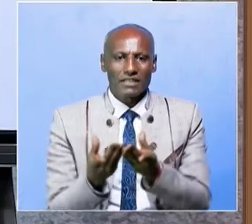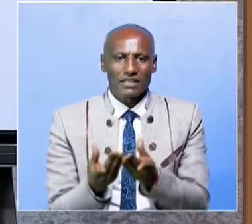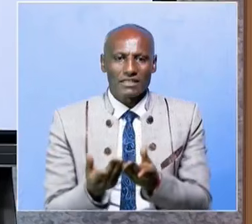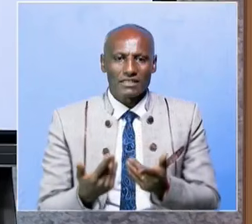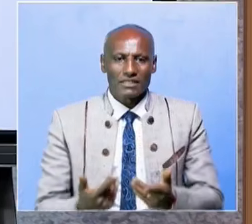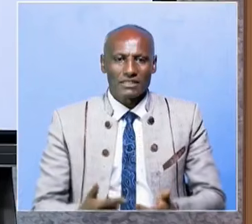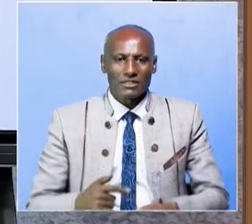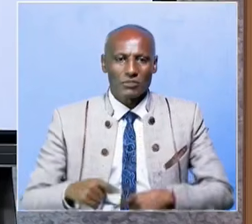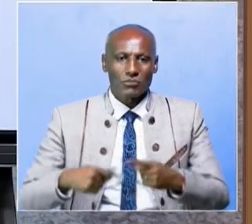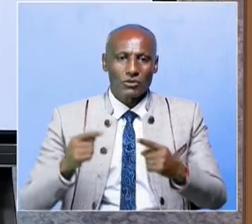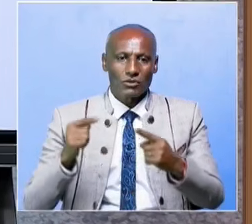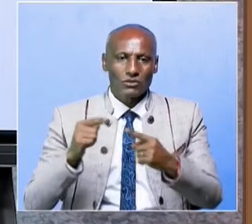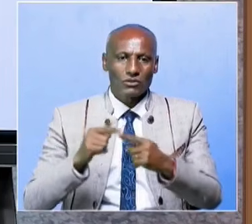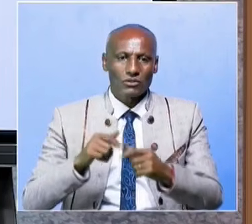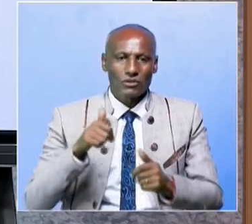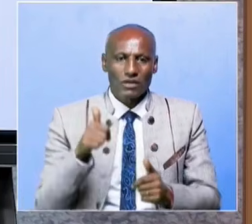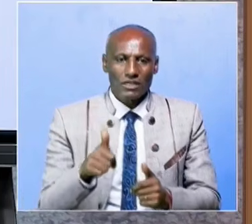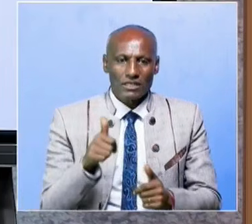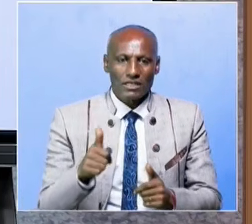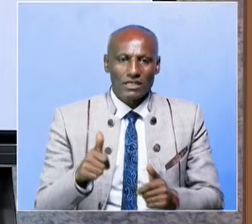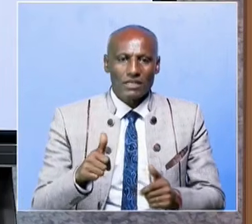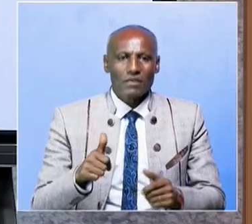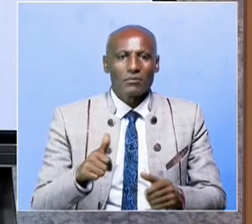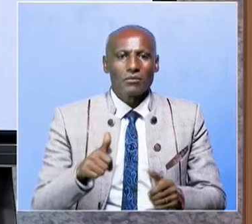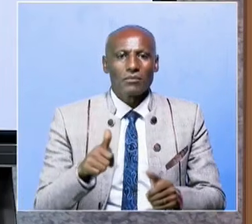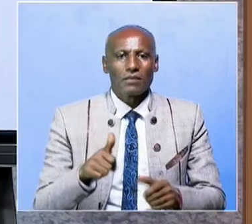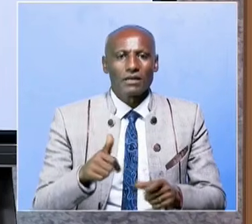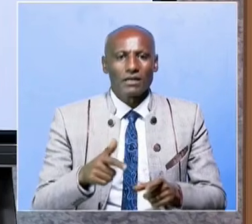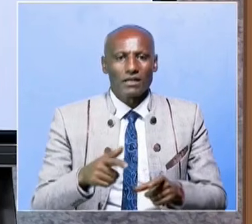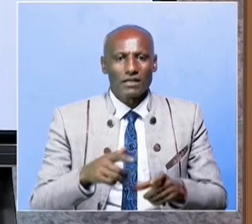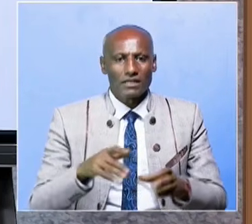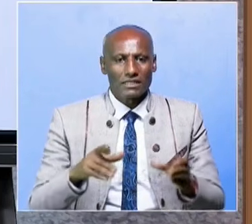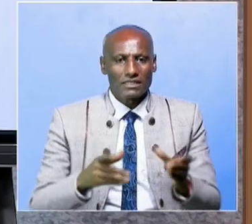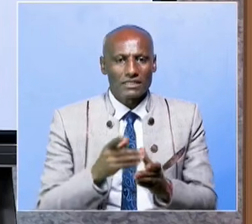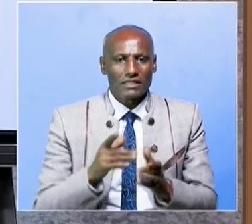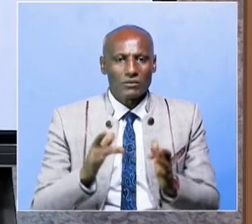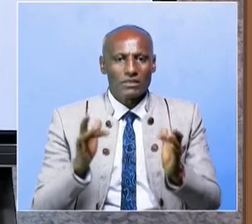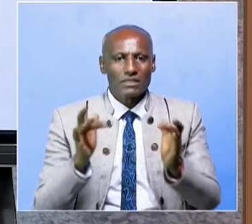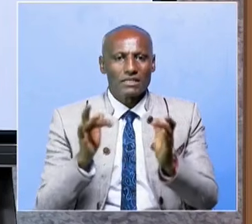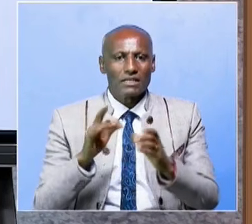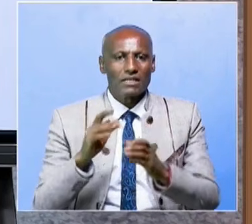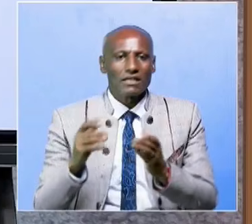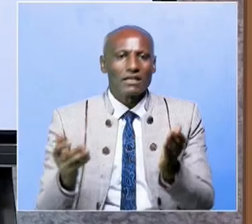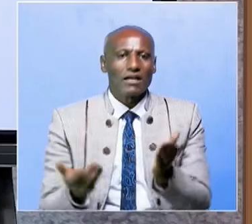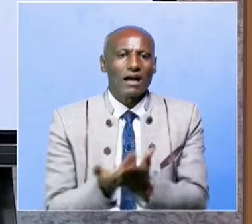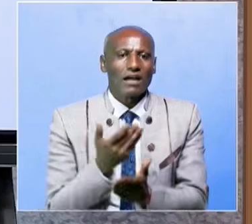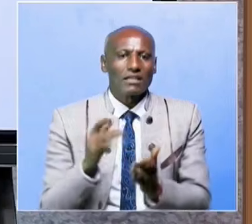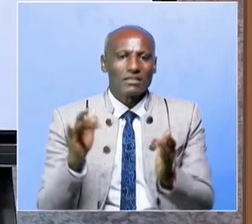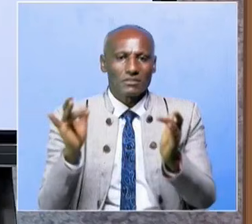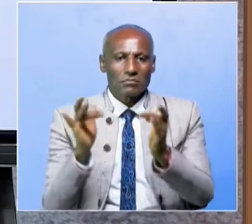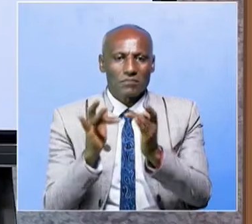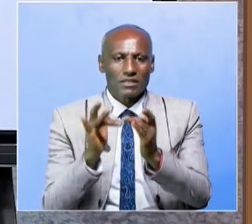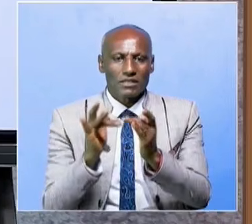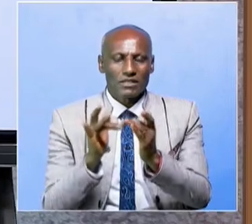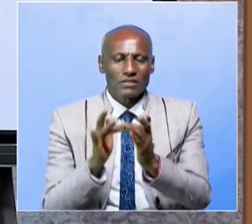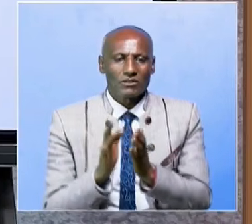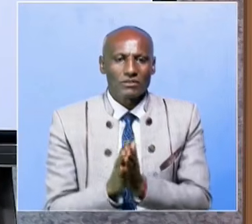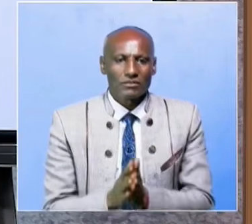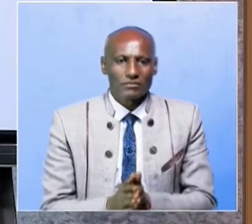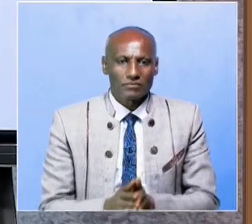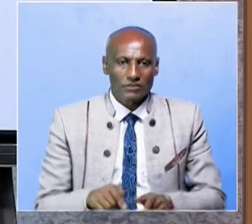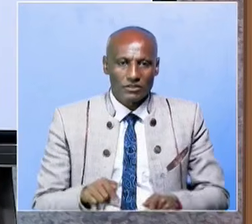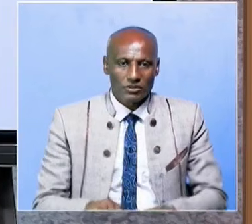brought to you by Addis Ababa City Education Bureau in collaboration with Addis Media Network. So